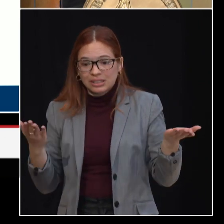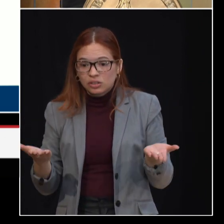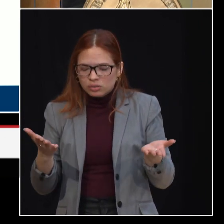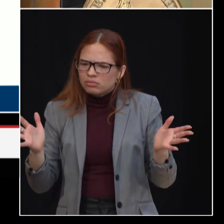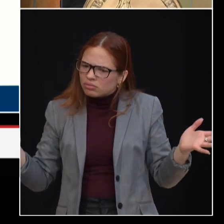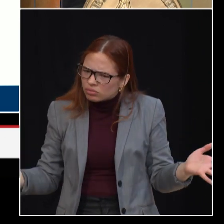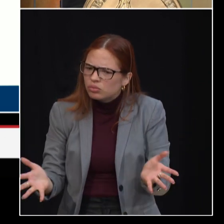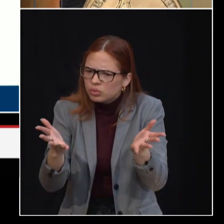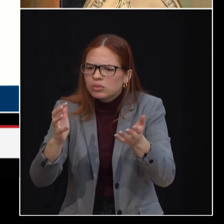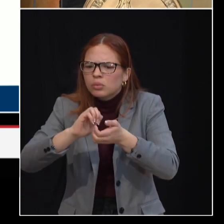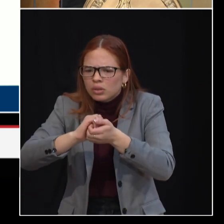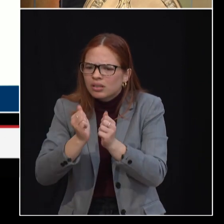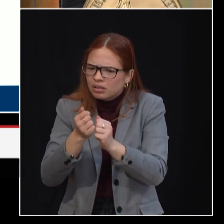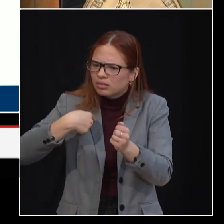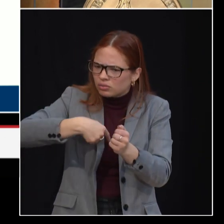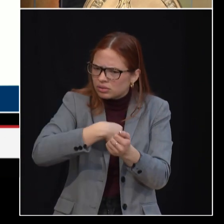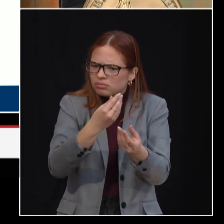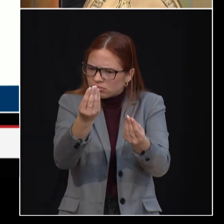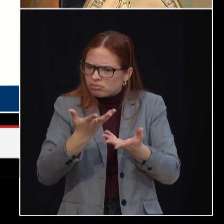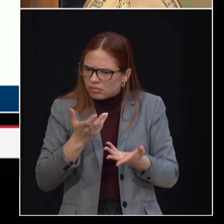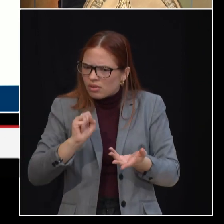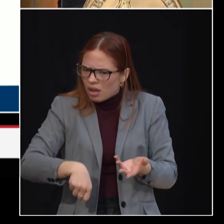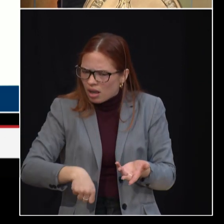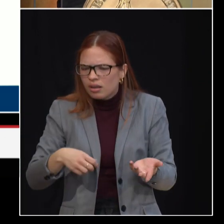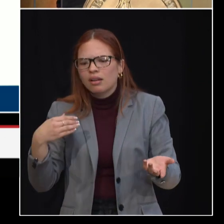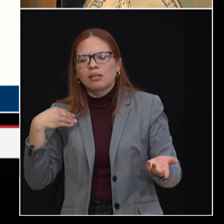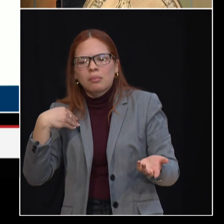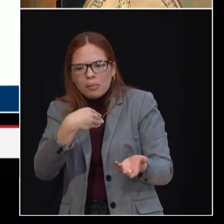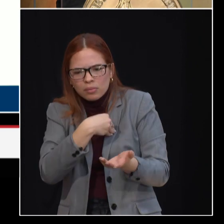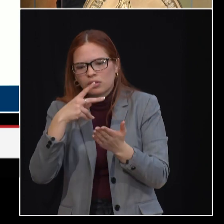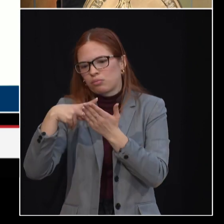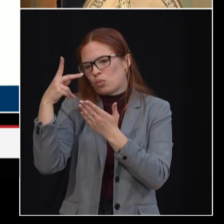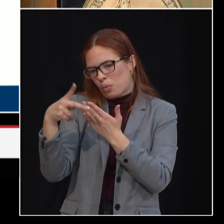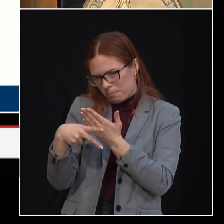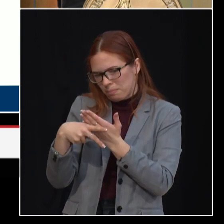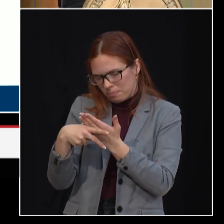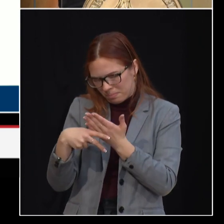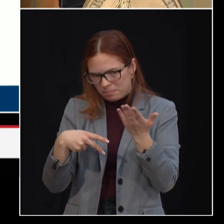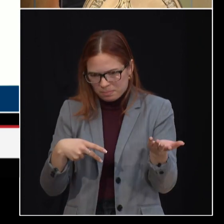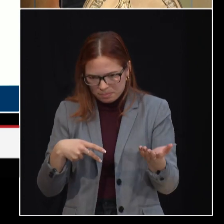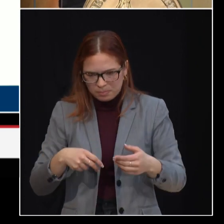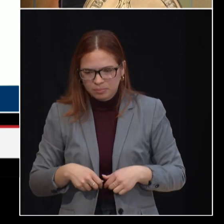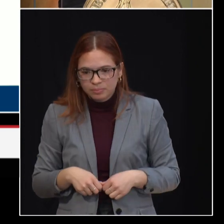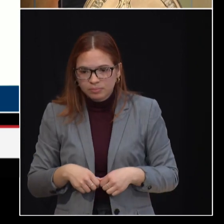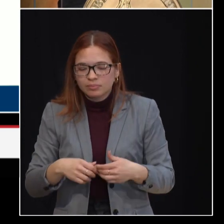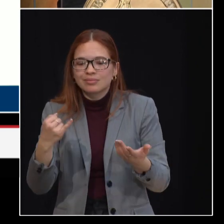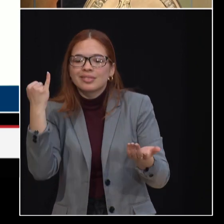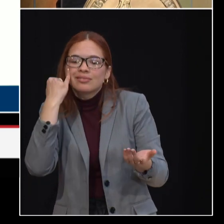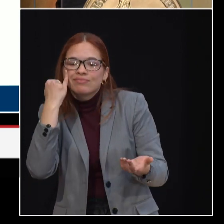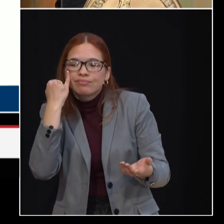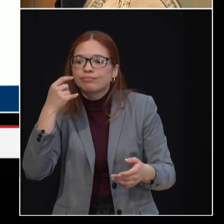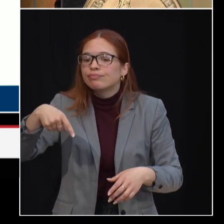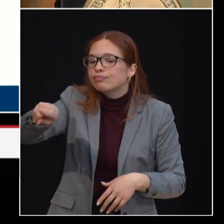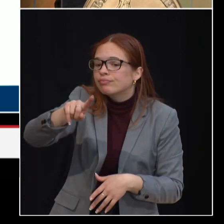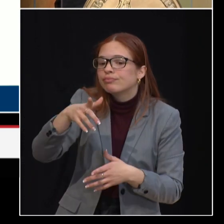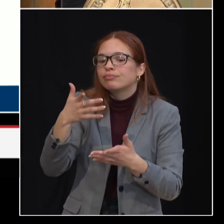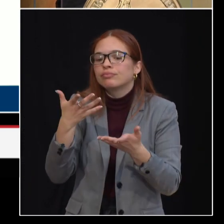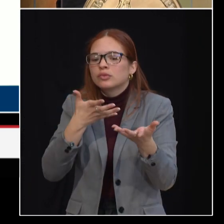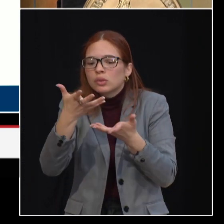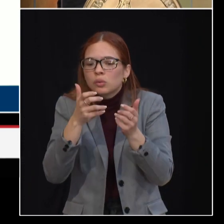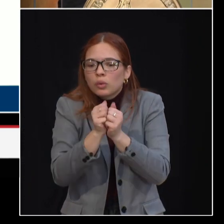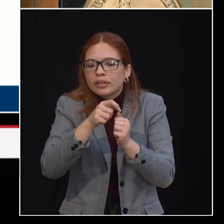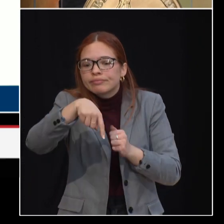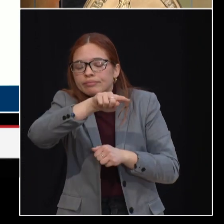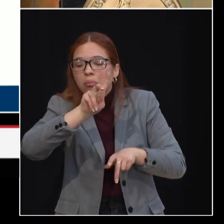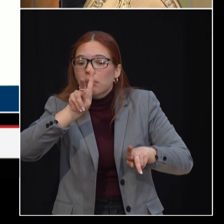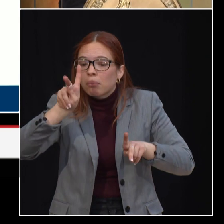with us through our membership program. If you're a business that touches visitors or are consumer facing, you will benefit from partnering with us. This